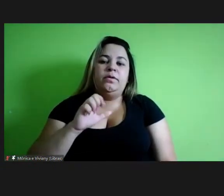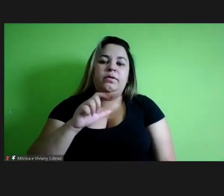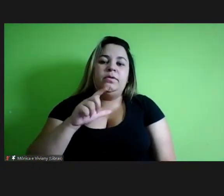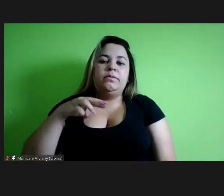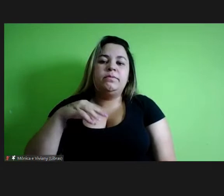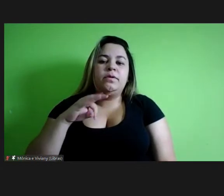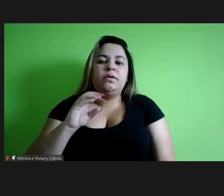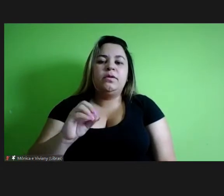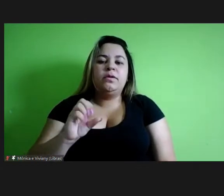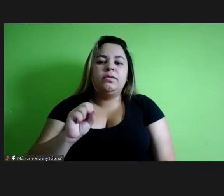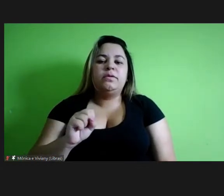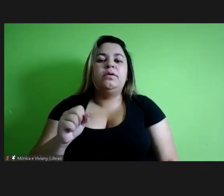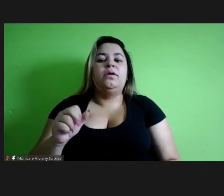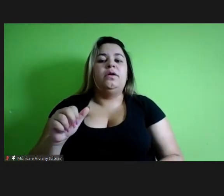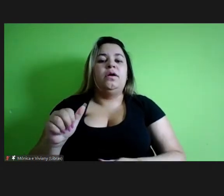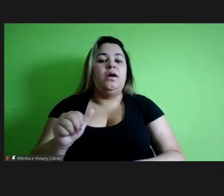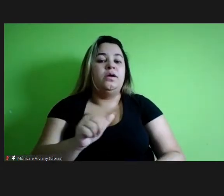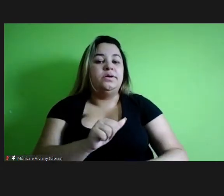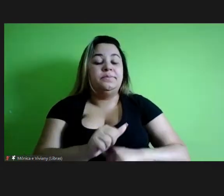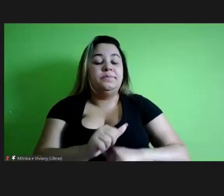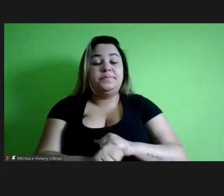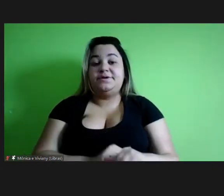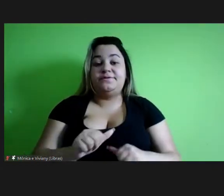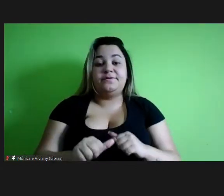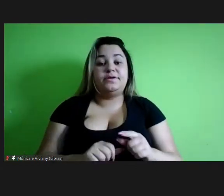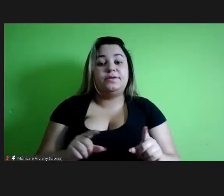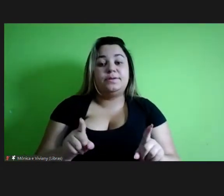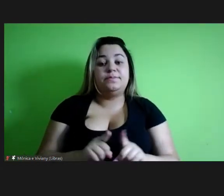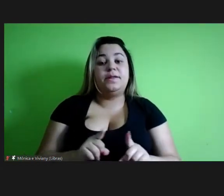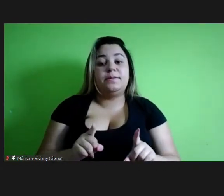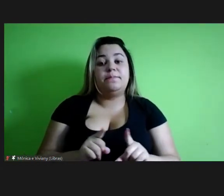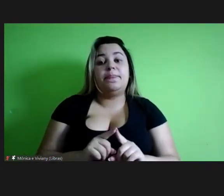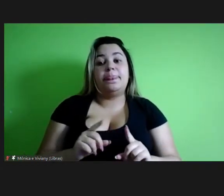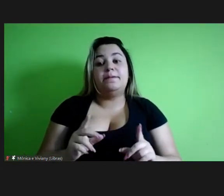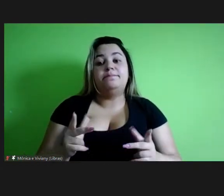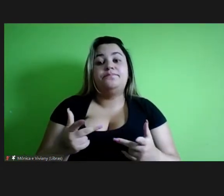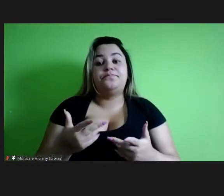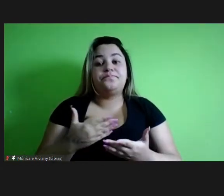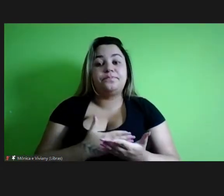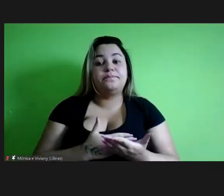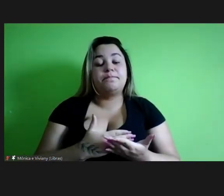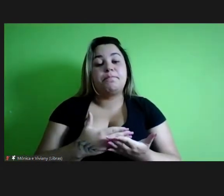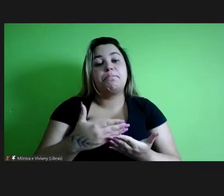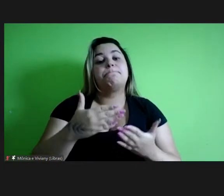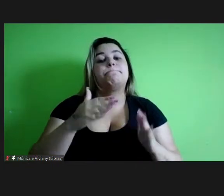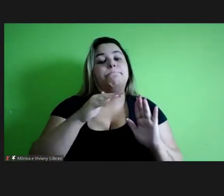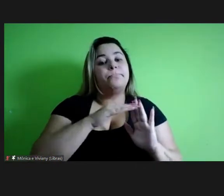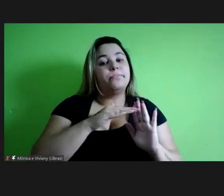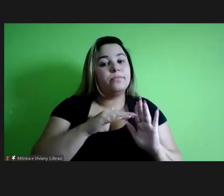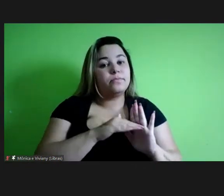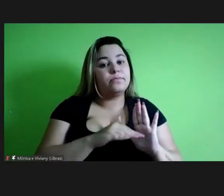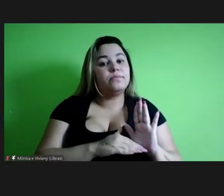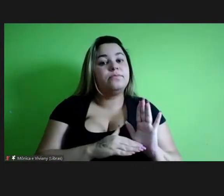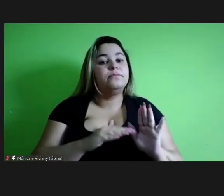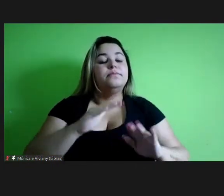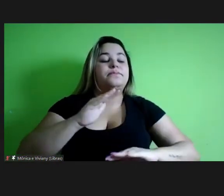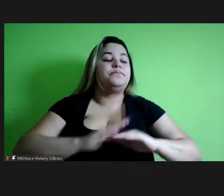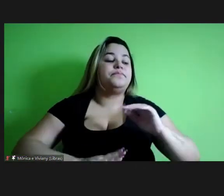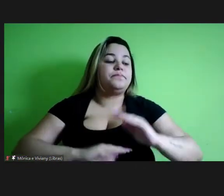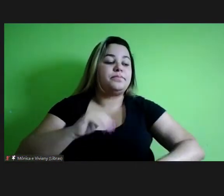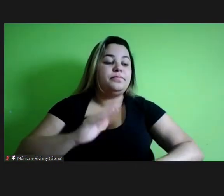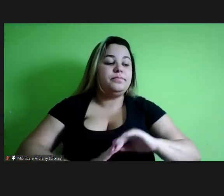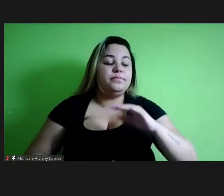we have elements that are very strong to try and revert the situation and to base